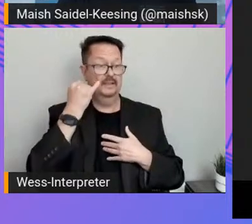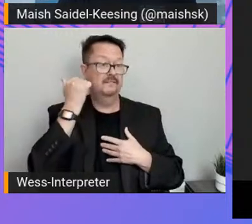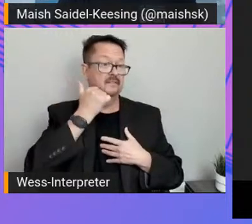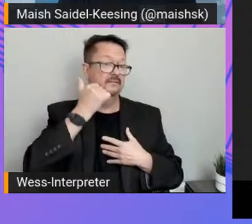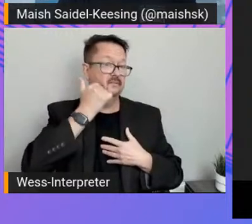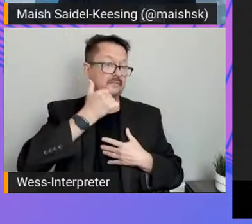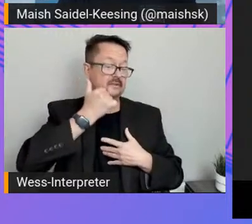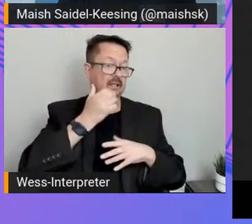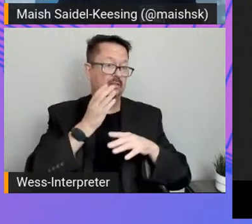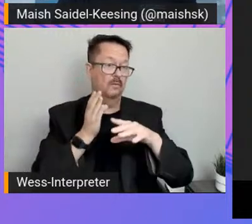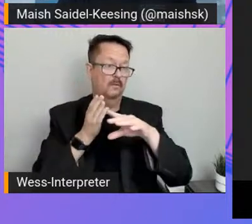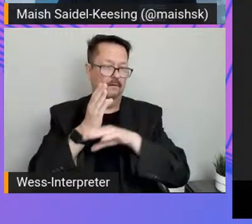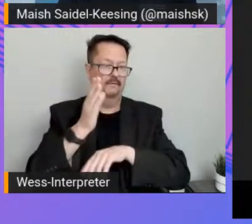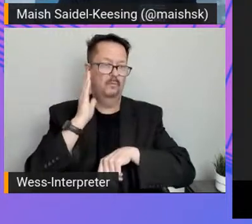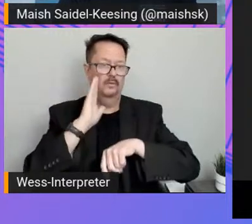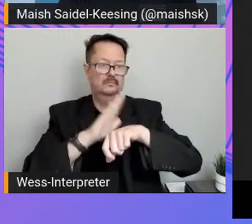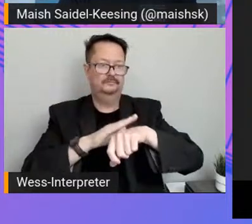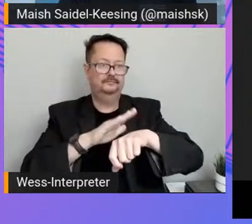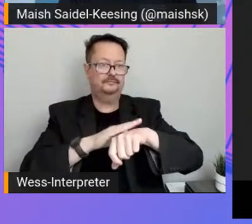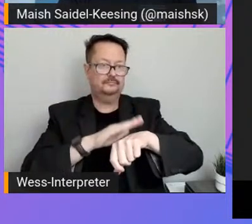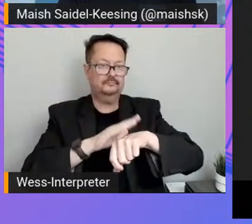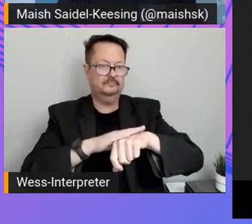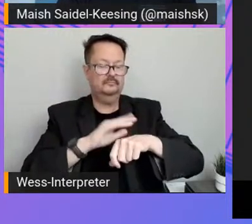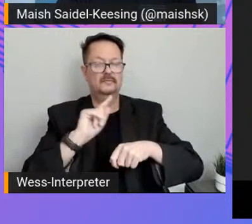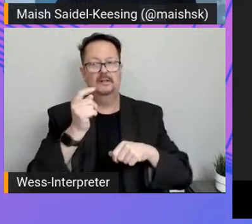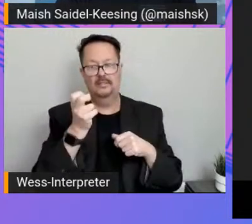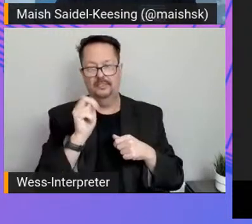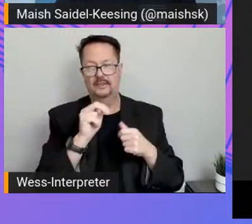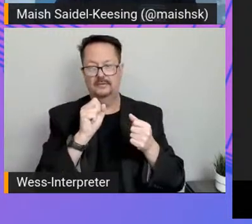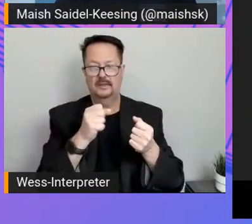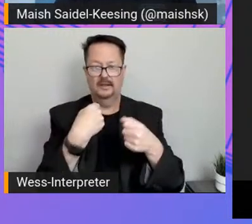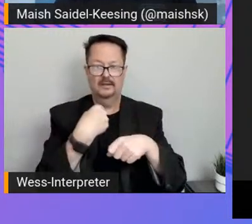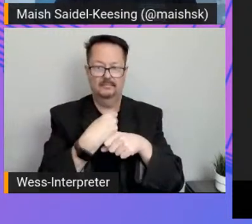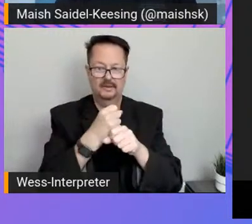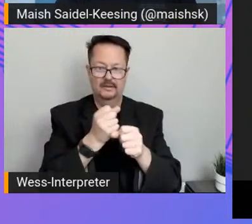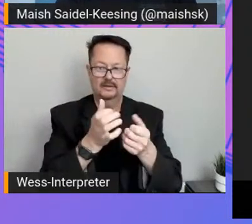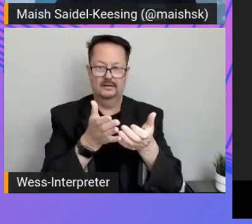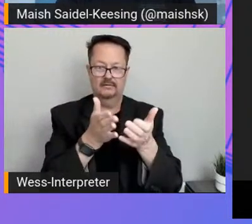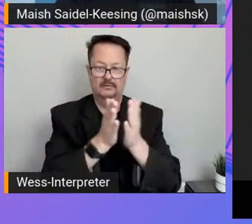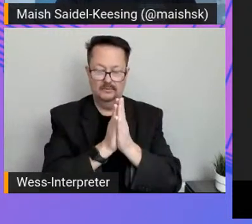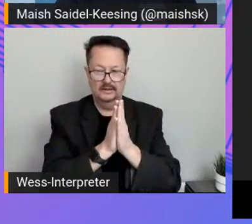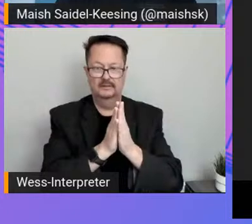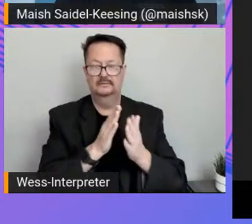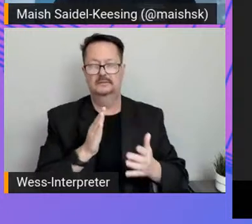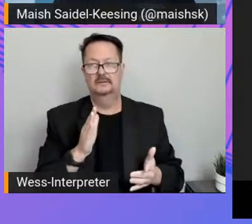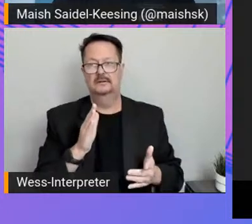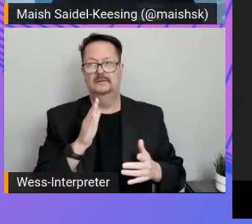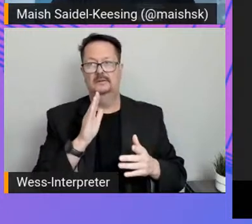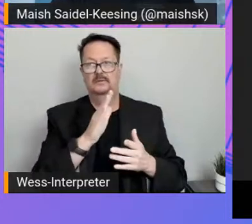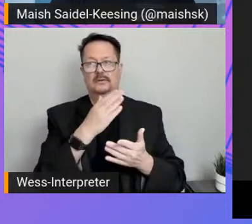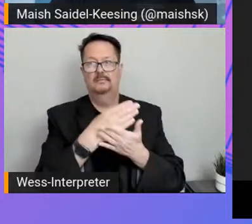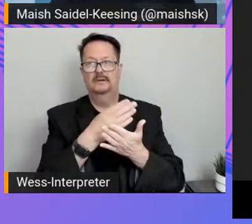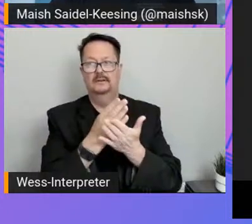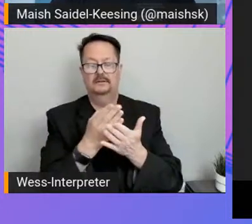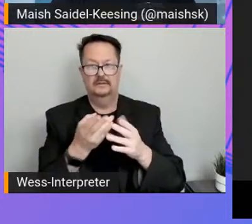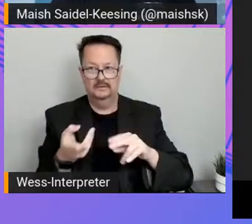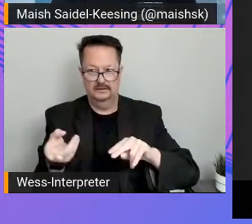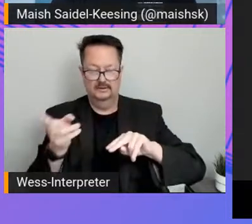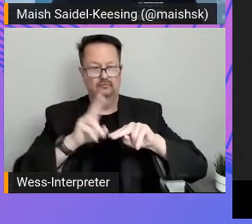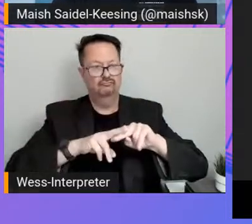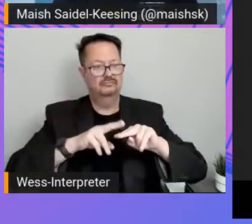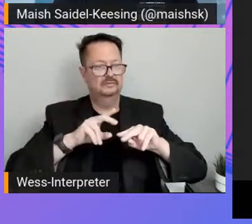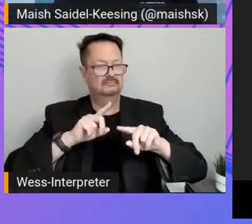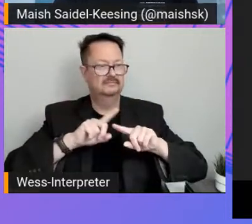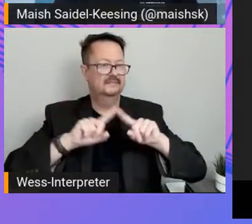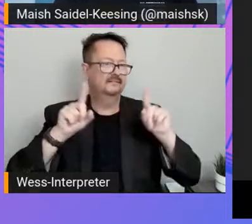budget, you'll get a notice, and then you can just create a pull request to have your budget increased for different